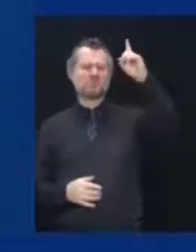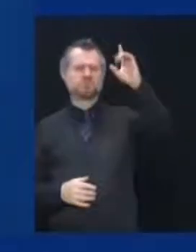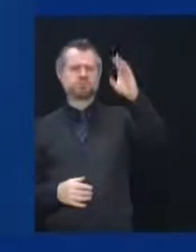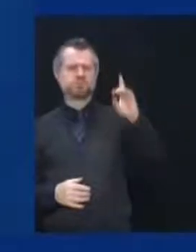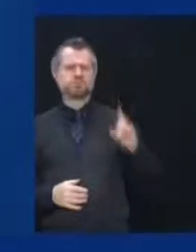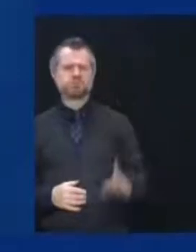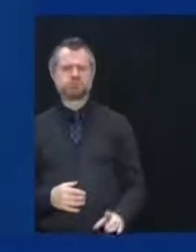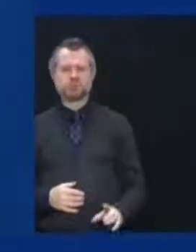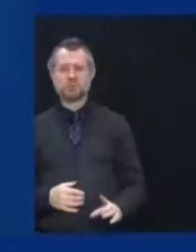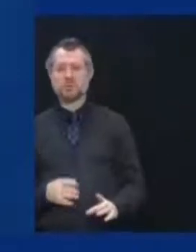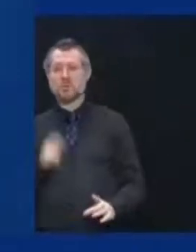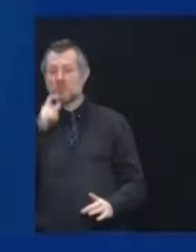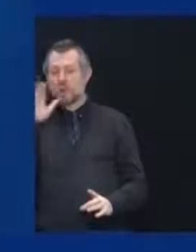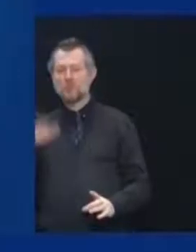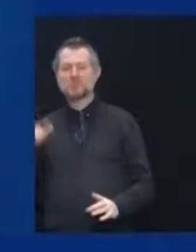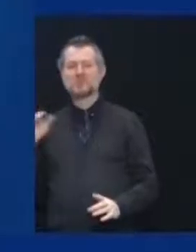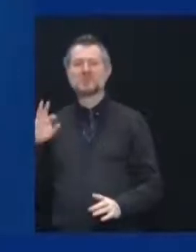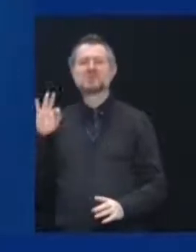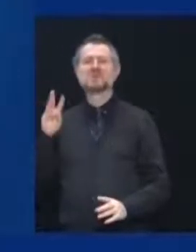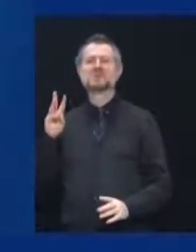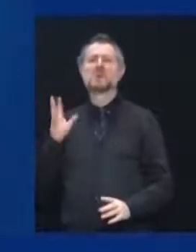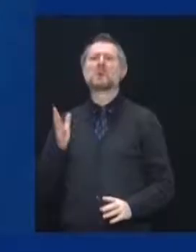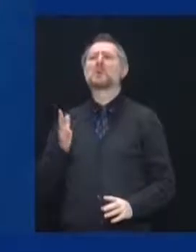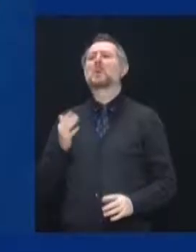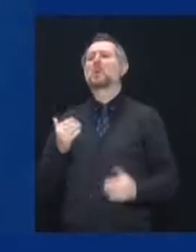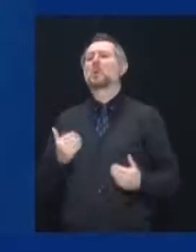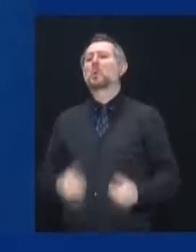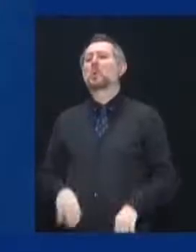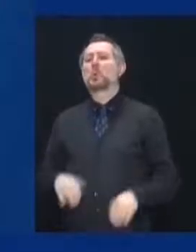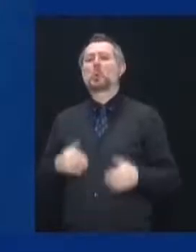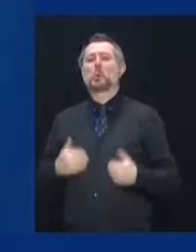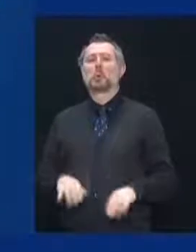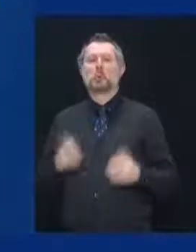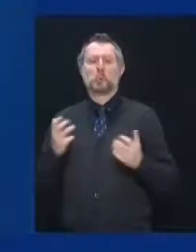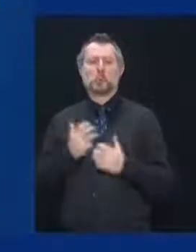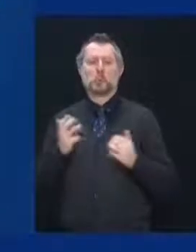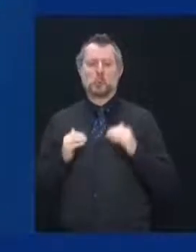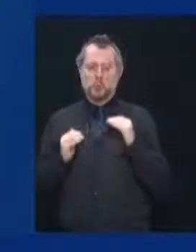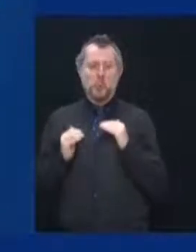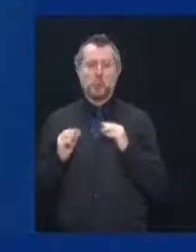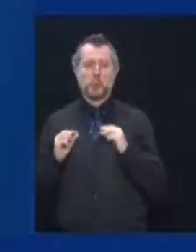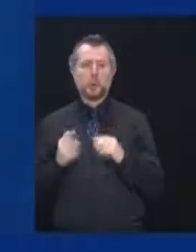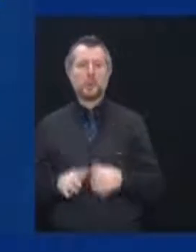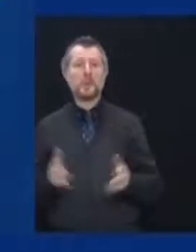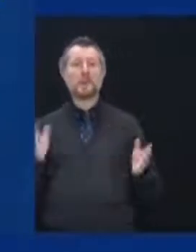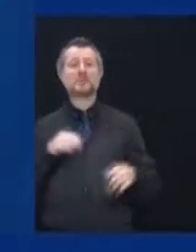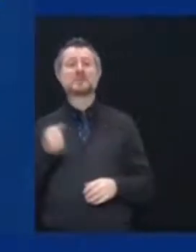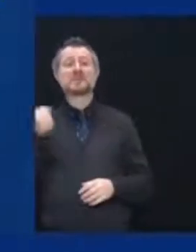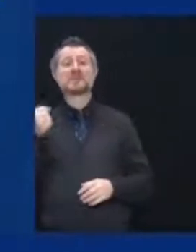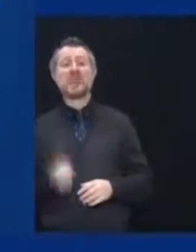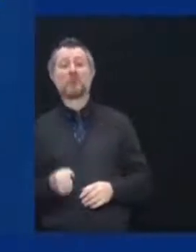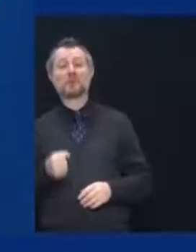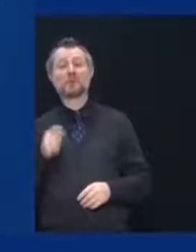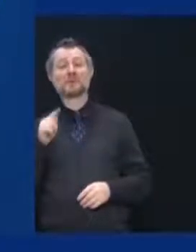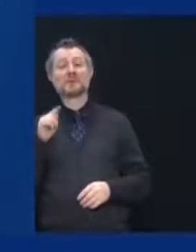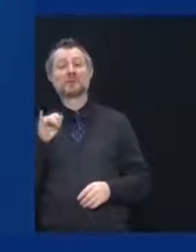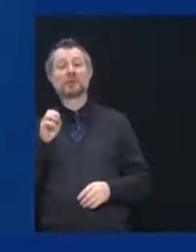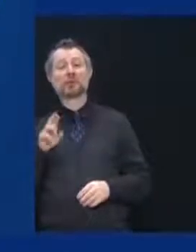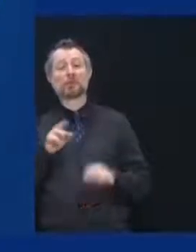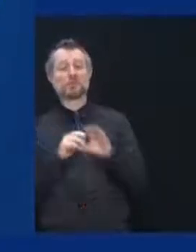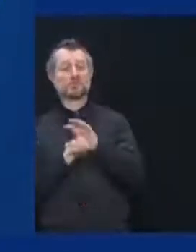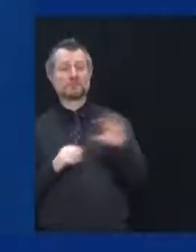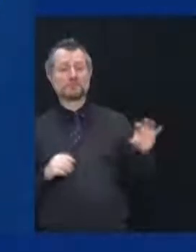96%, is a low performer in the North Country. Southern Tier,